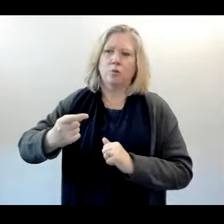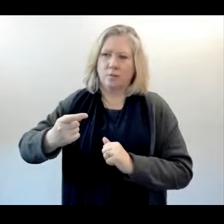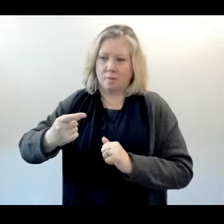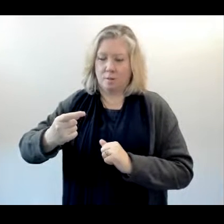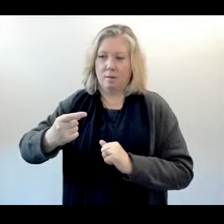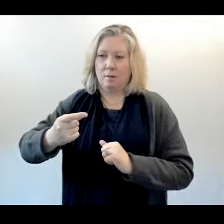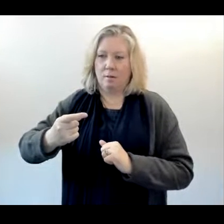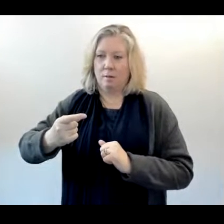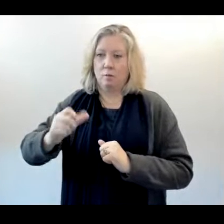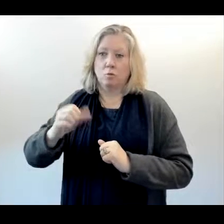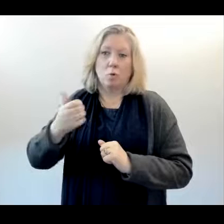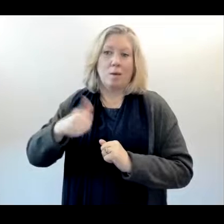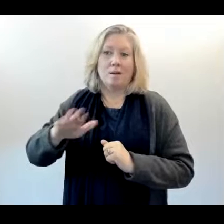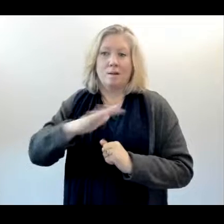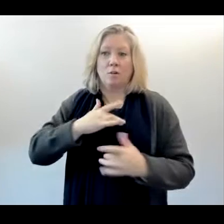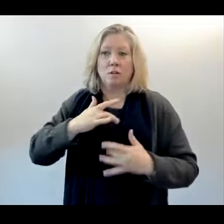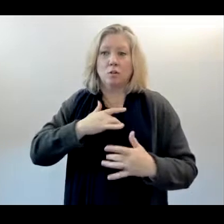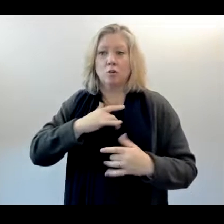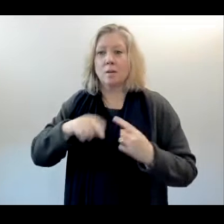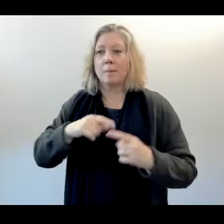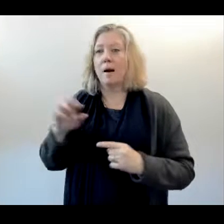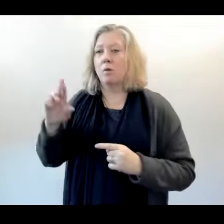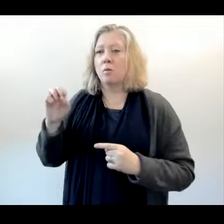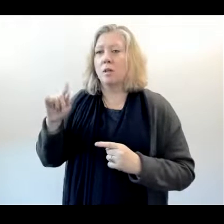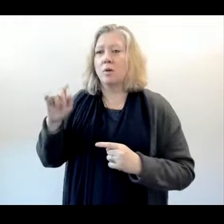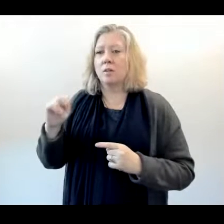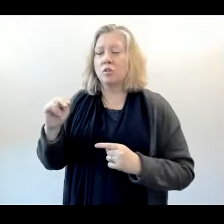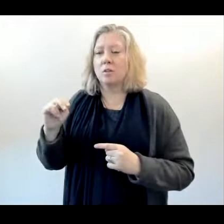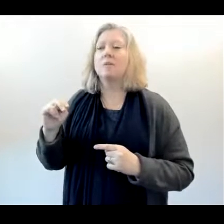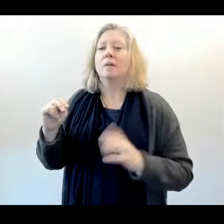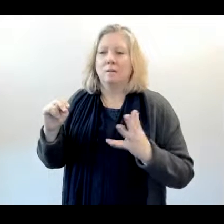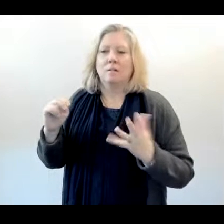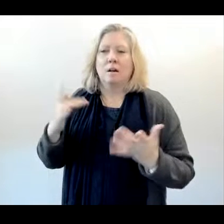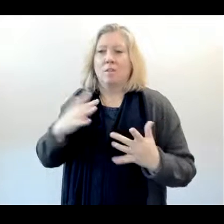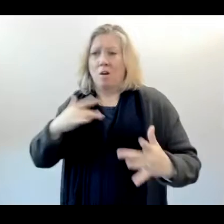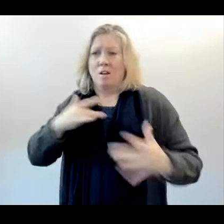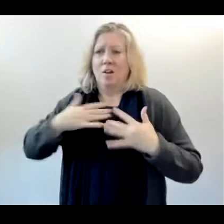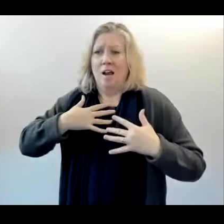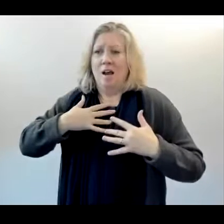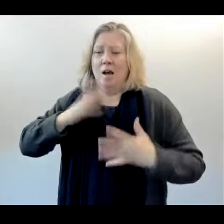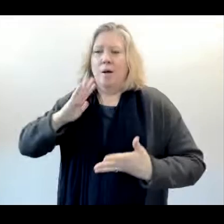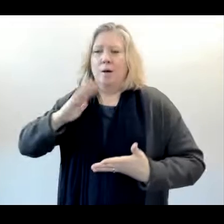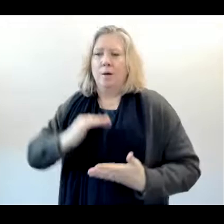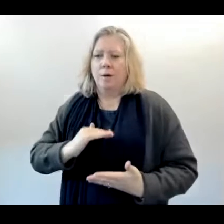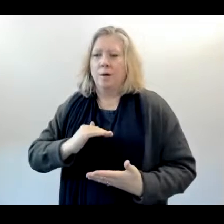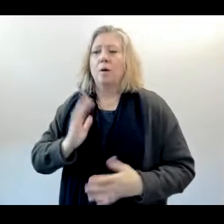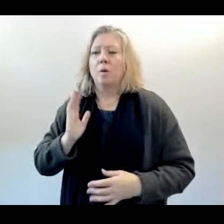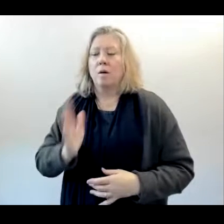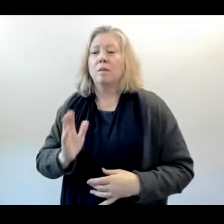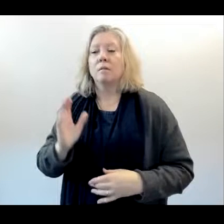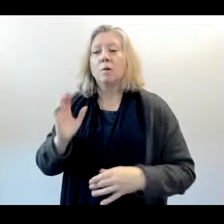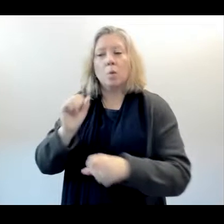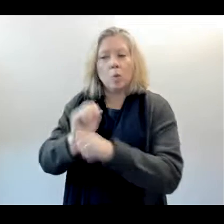any concerns during the relocation process. And we do work with the school board and other partners to make sure